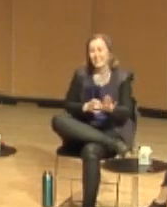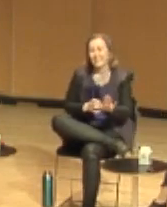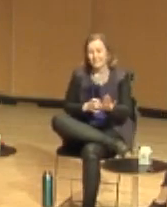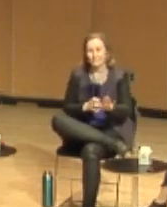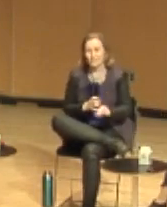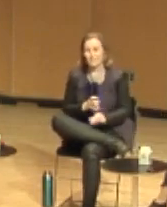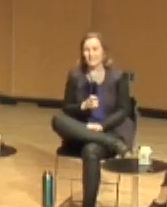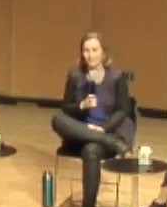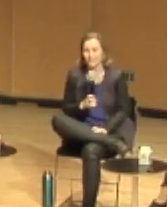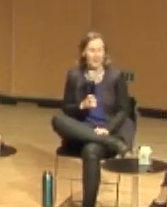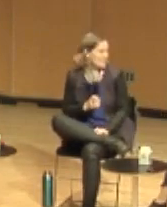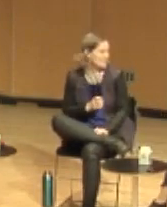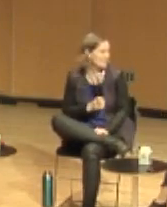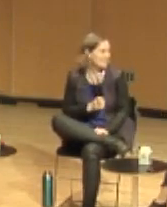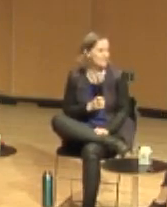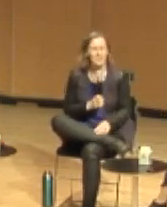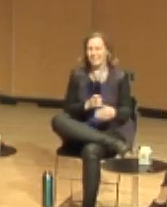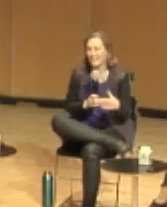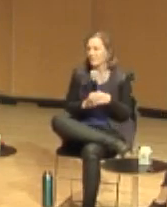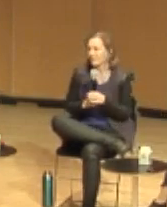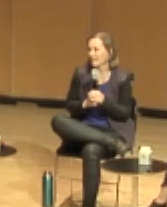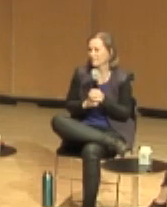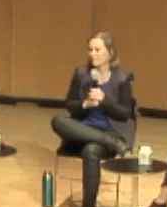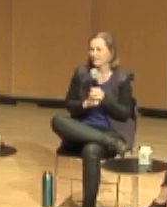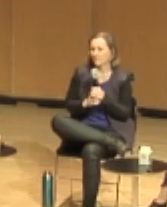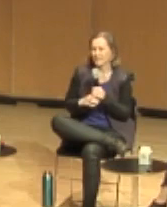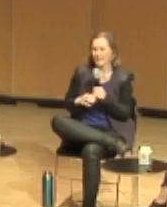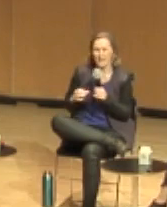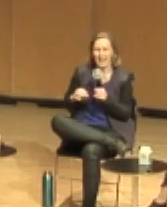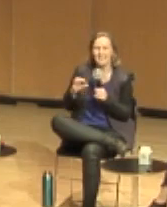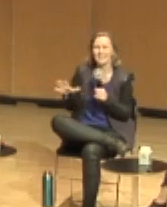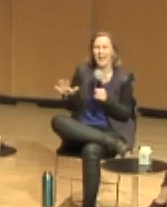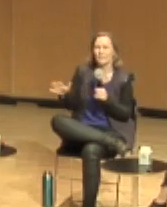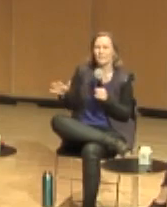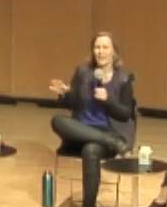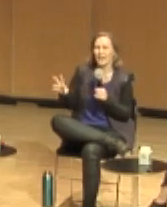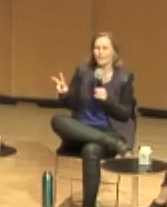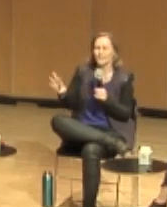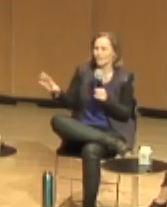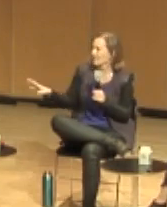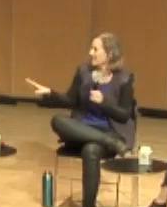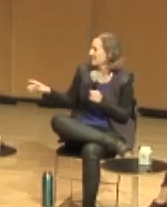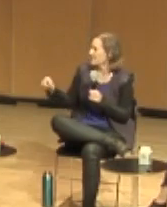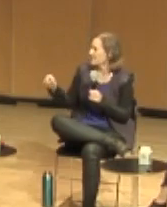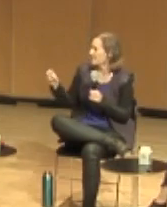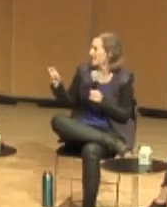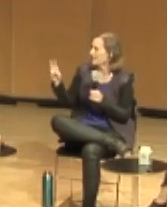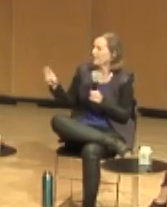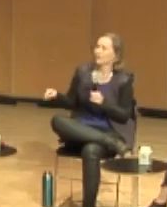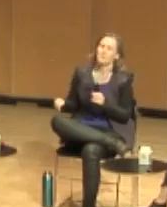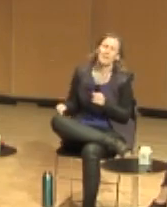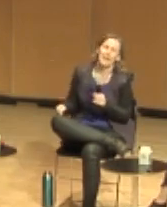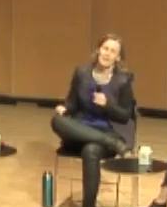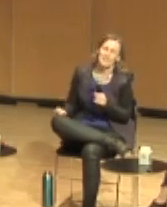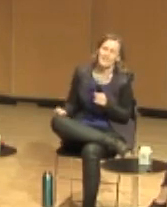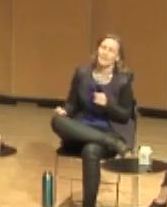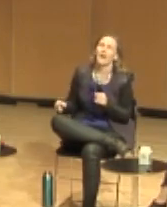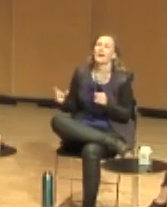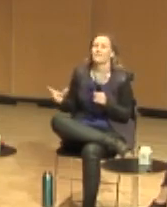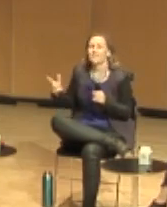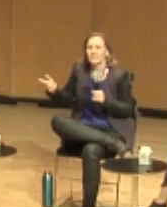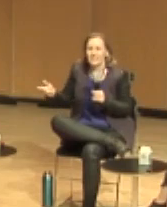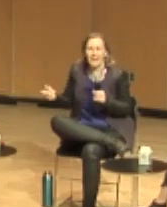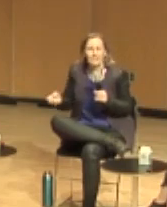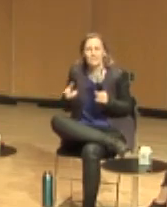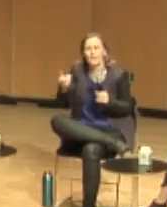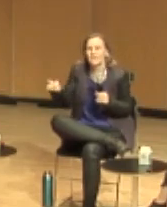it's it's there in your speech um so that's how it became became that and then actually it took I think it was on the third play I was like